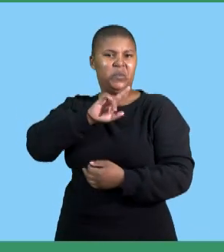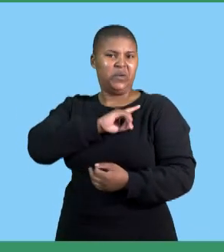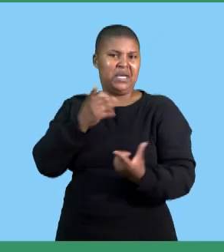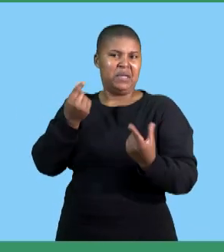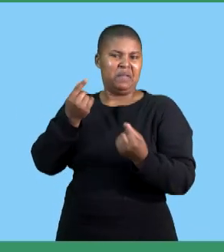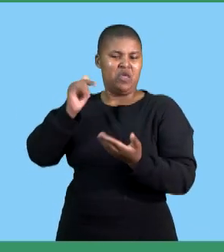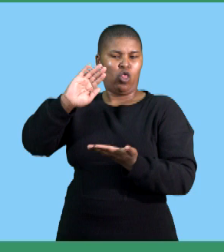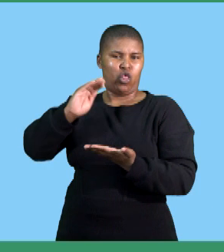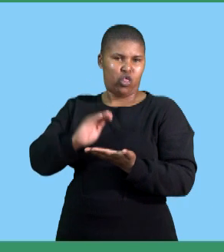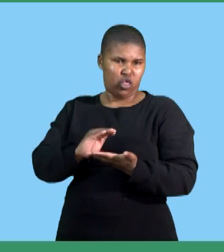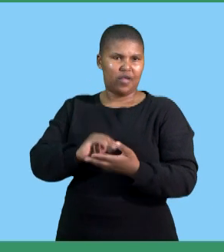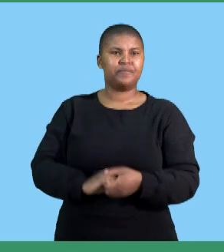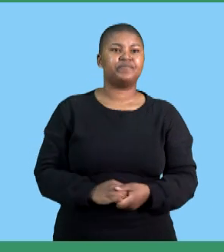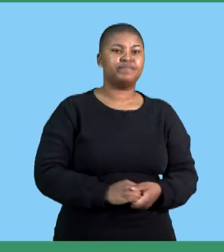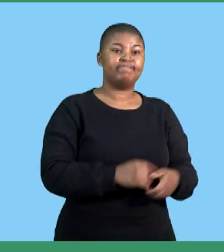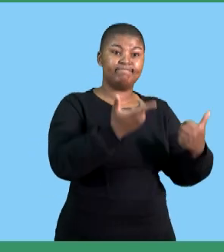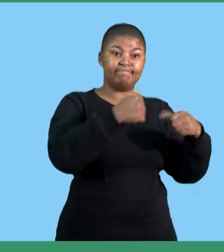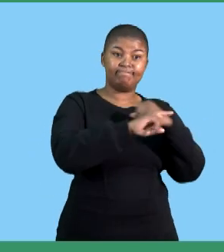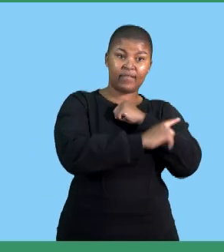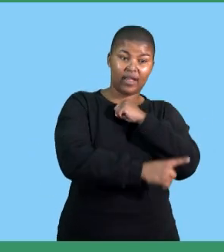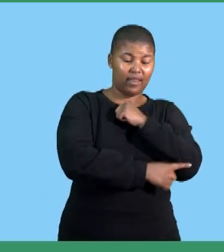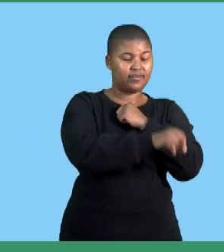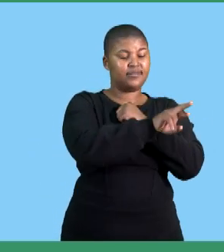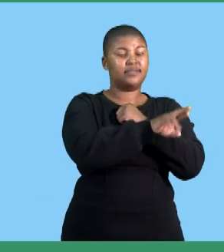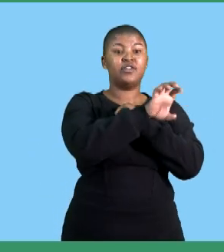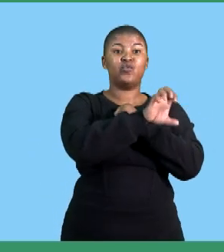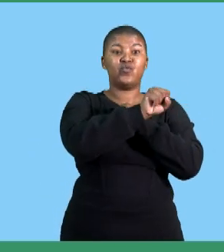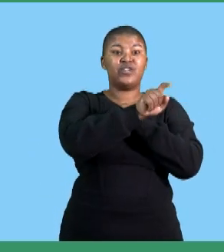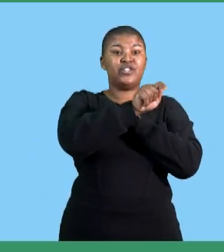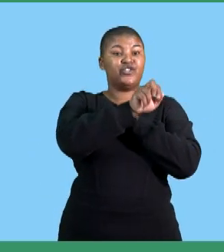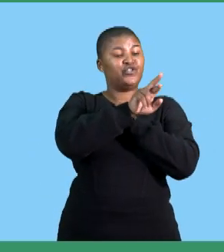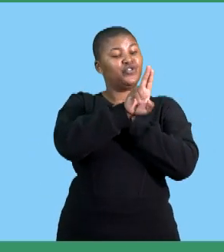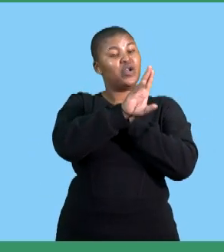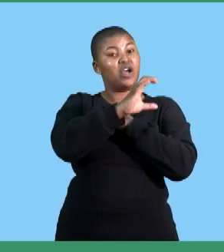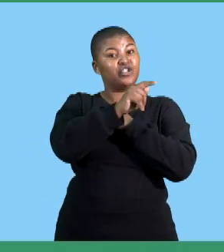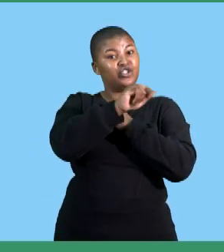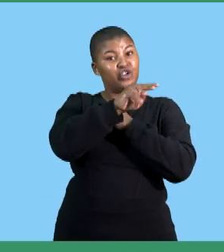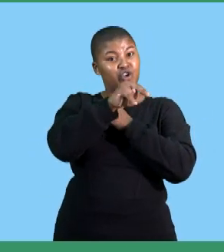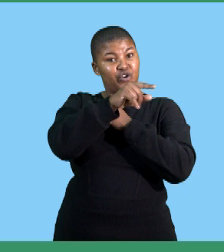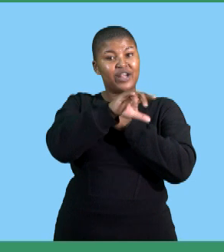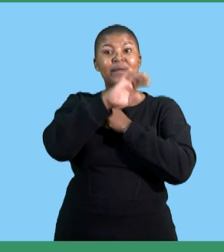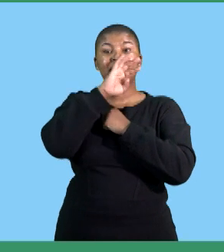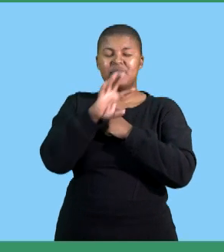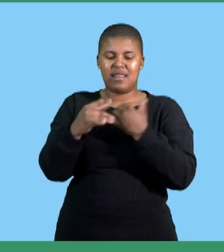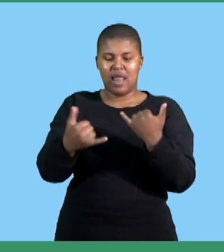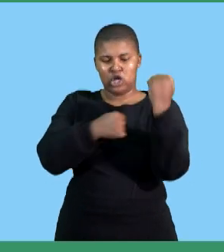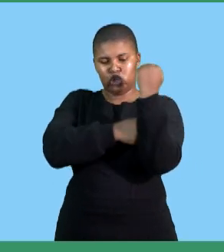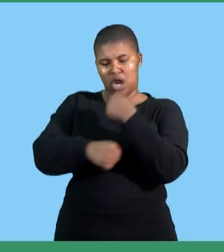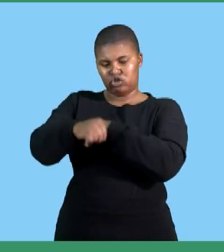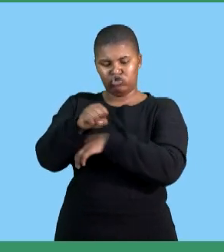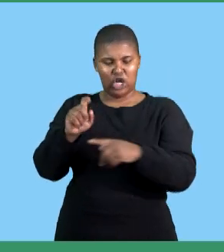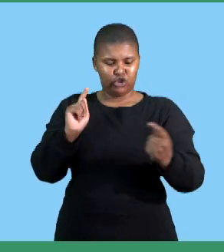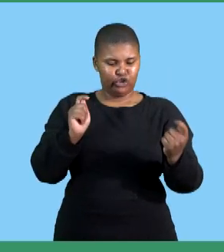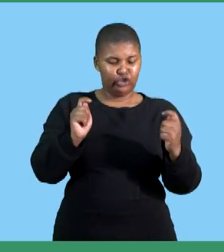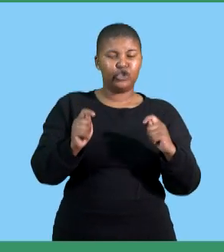Lastly, we have what we call restructuring. So this is the act of organizing a company, a business, or